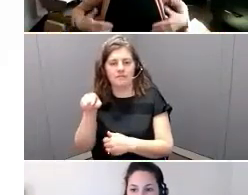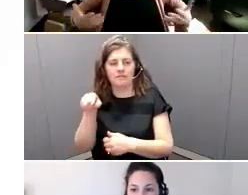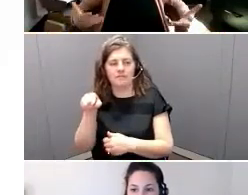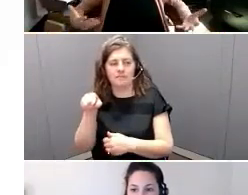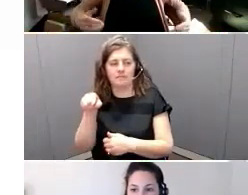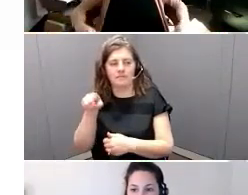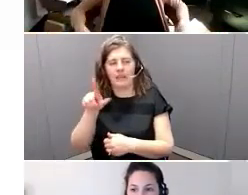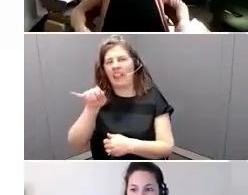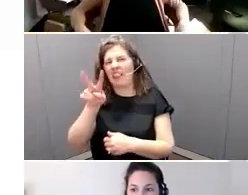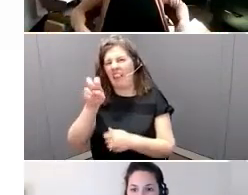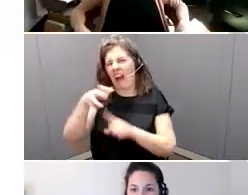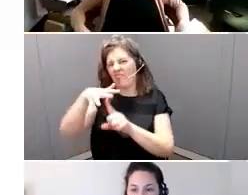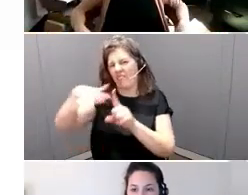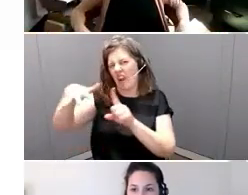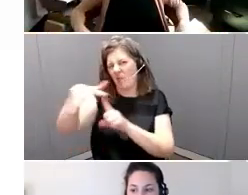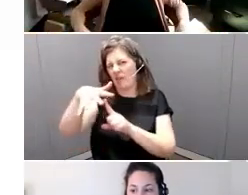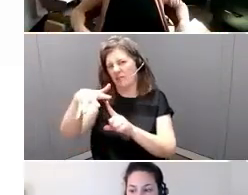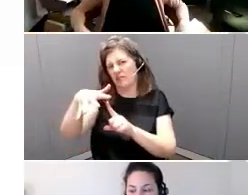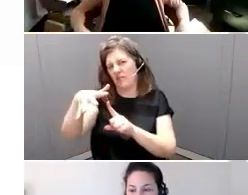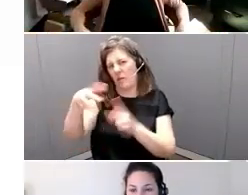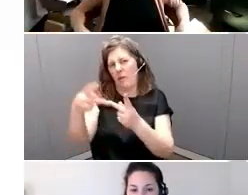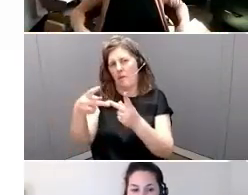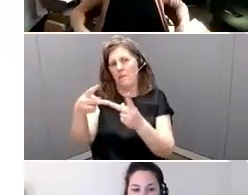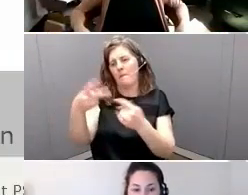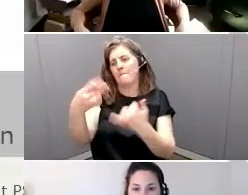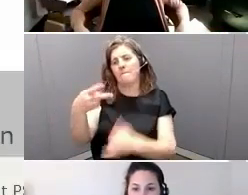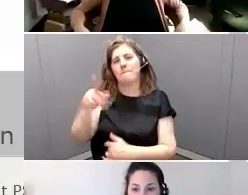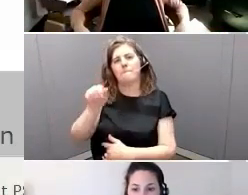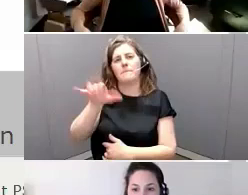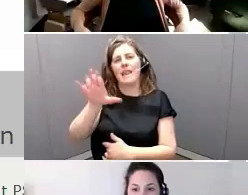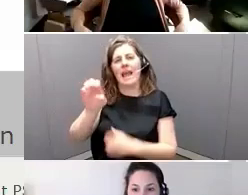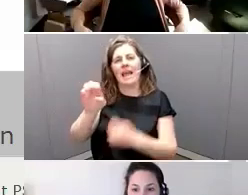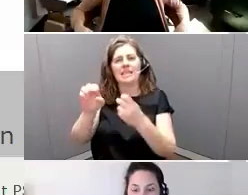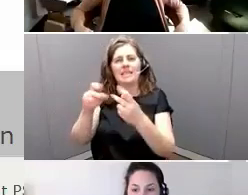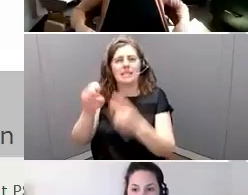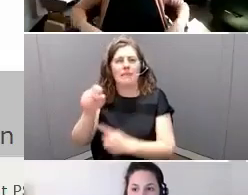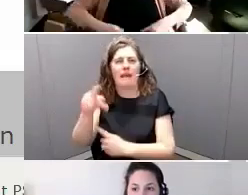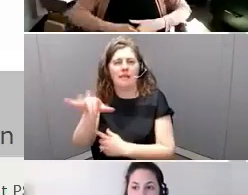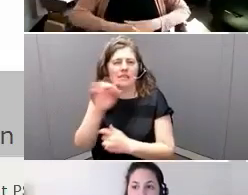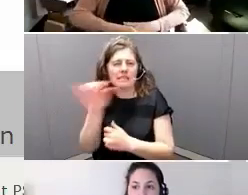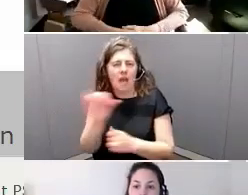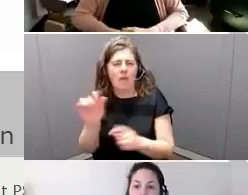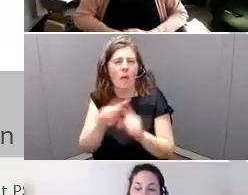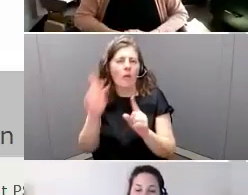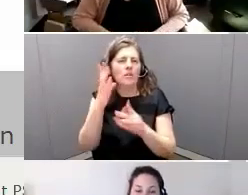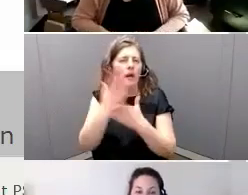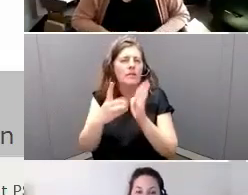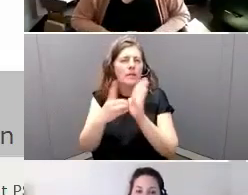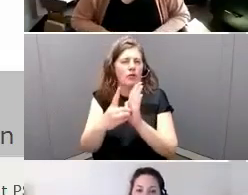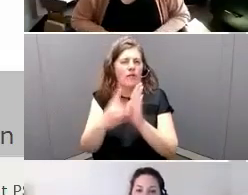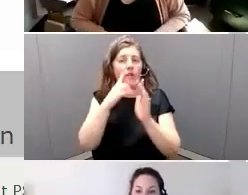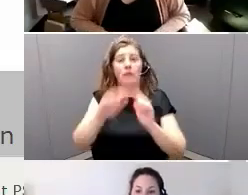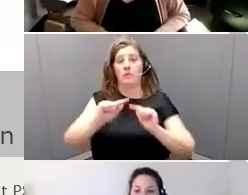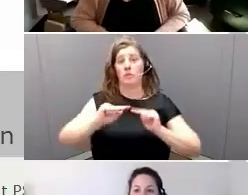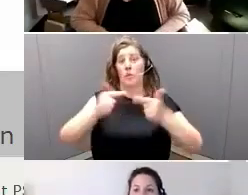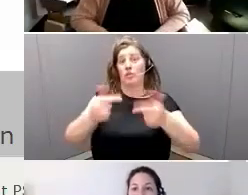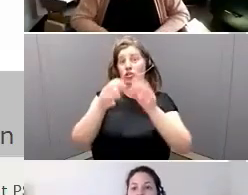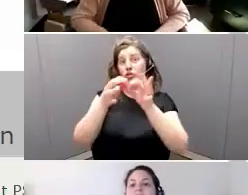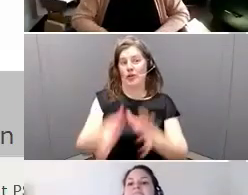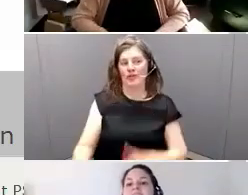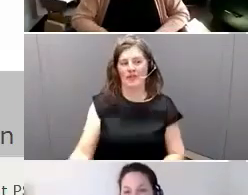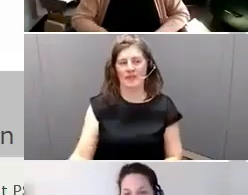a live environment, or I should say a place-based environment, you'll be doing the same thing, but we'll do some demonstrations of that.